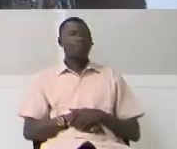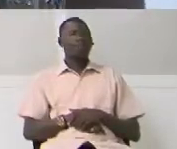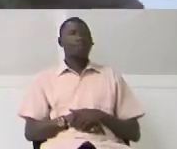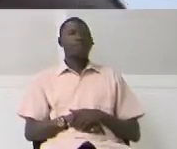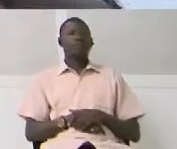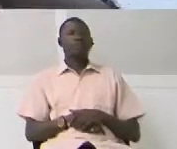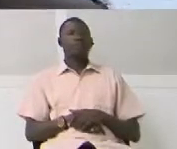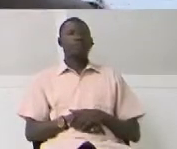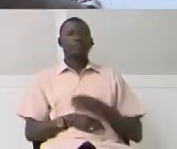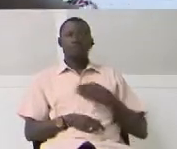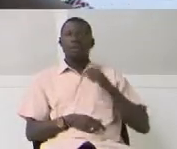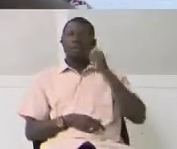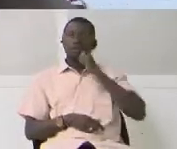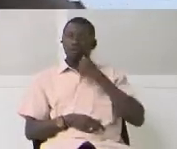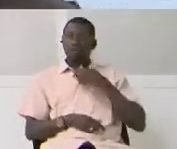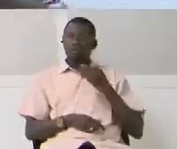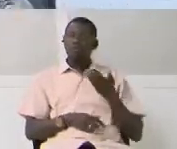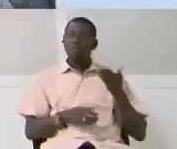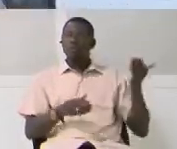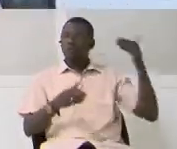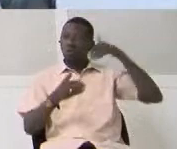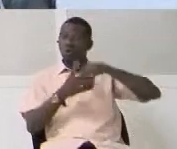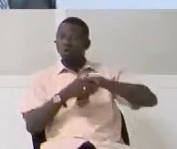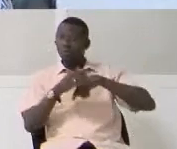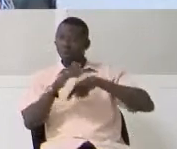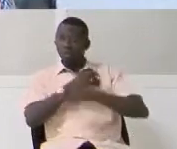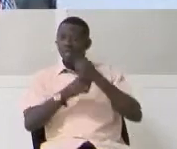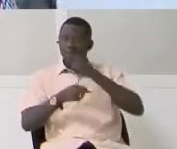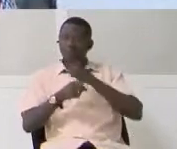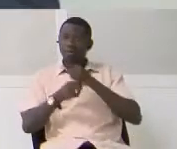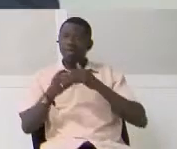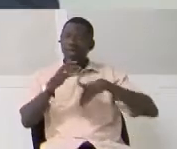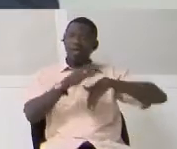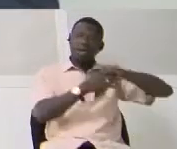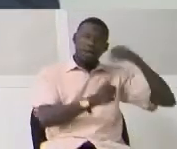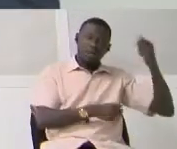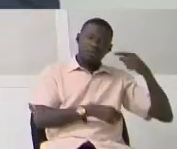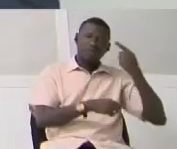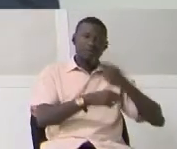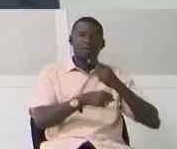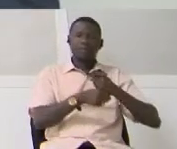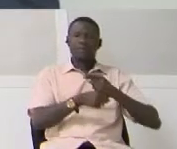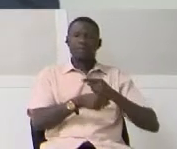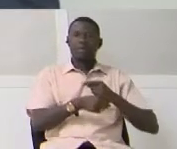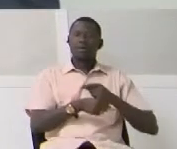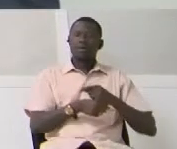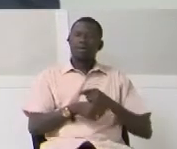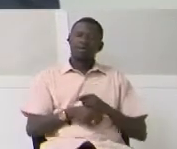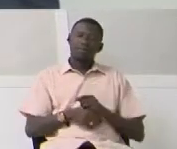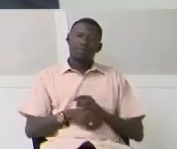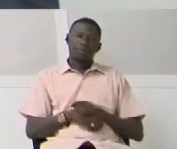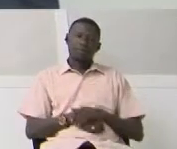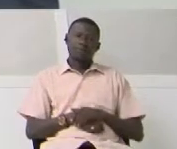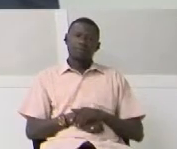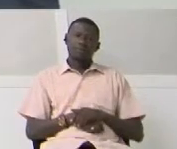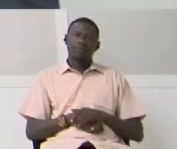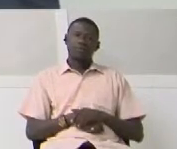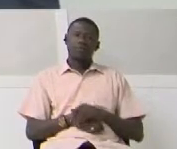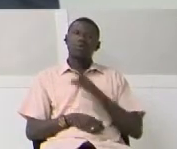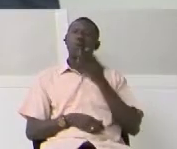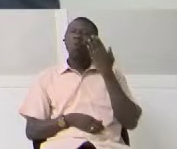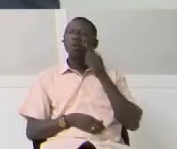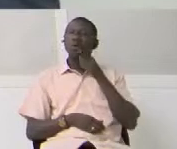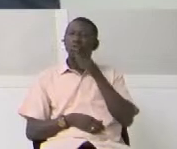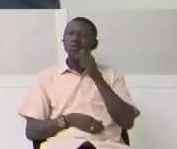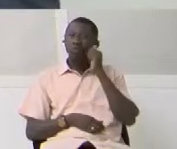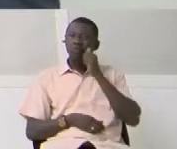di dem in and out. I used to come in and out of Gambia. And so when you used to come in and